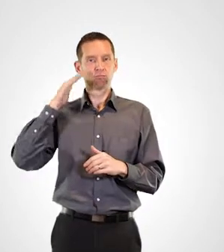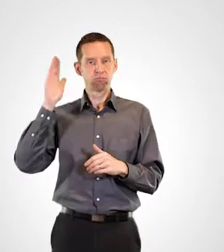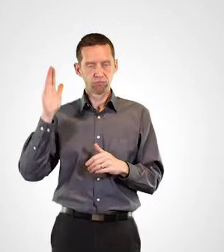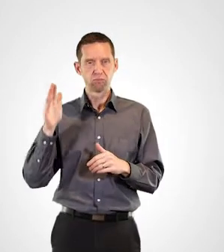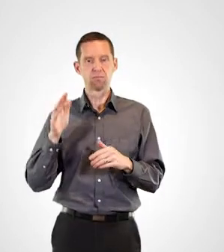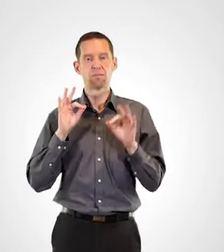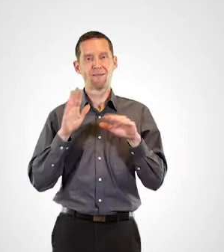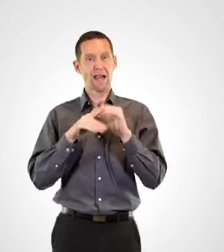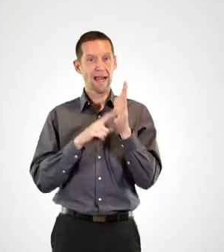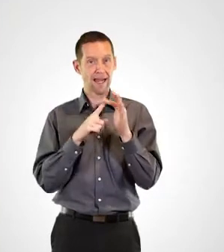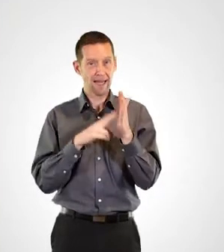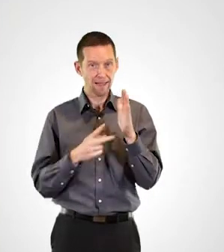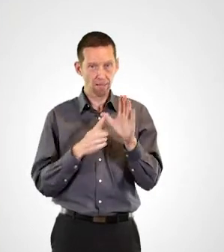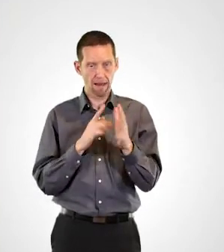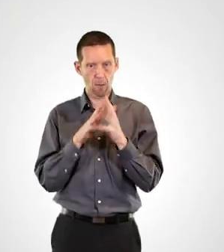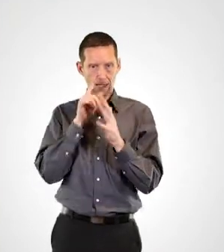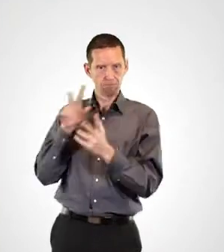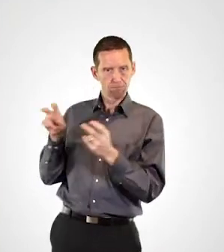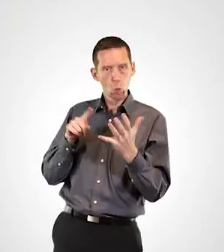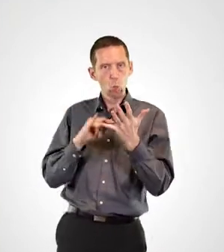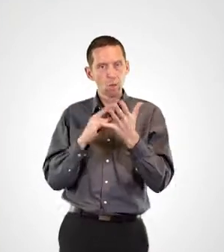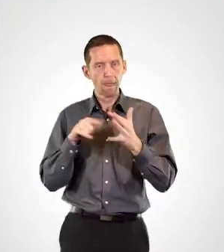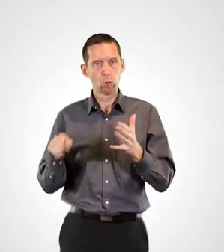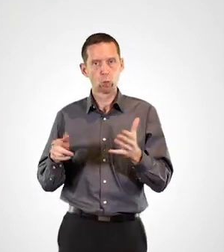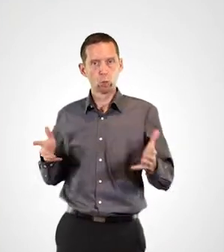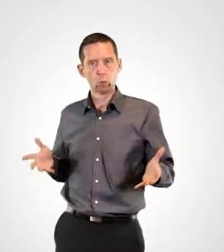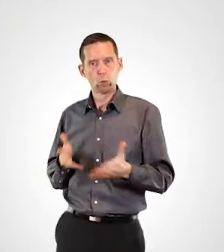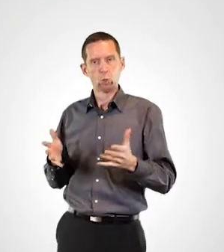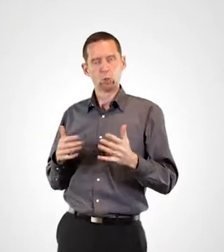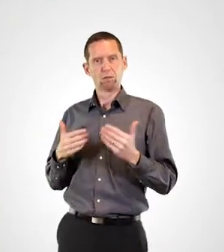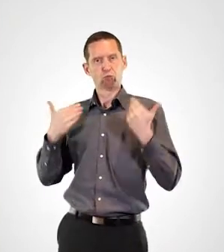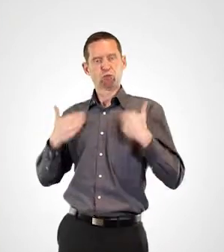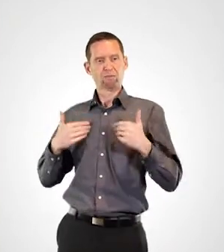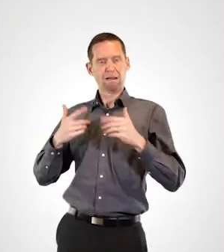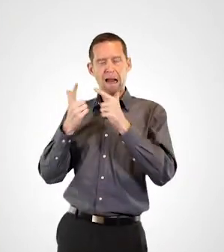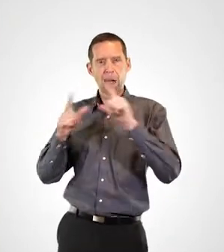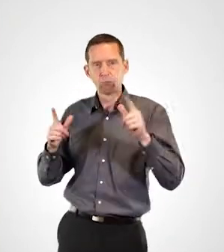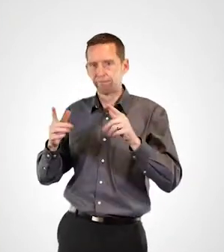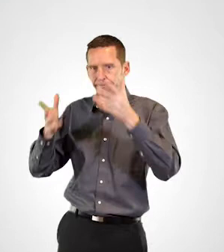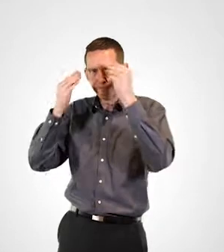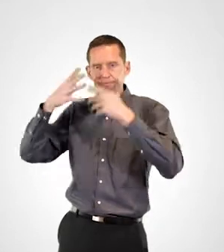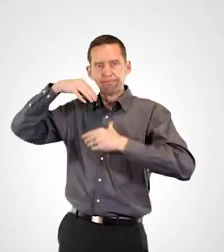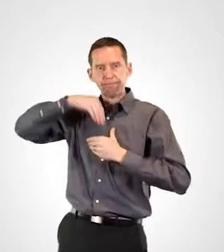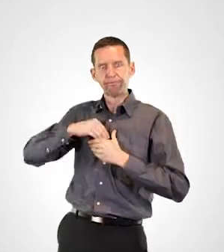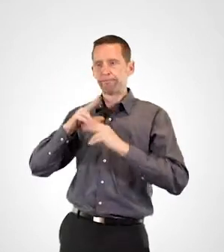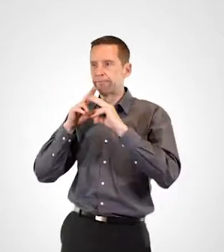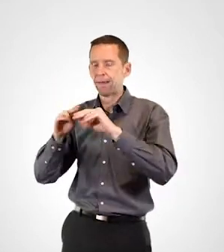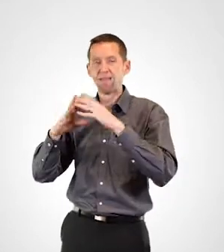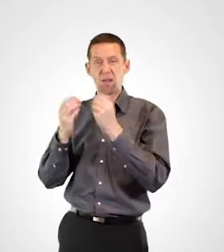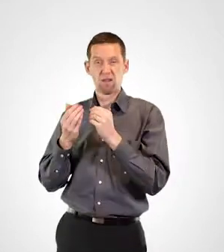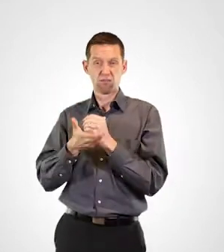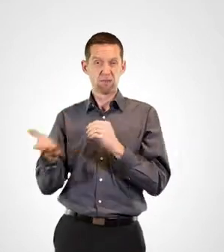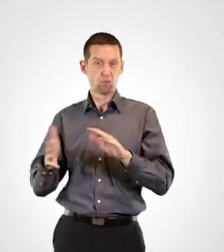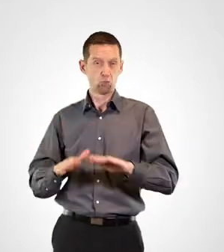on, particularly on LENA and how we can use it to encourage those rich foundations in language and literacy that are so important